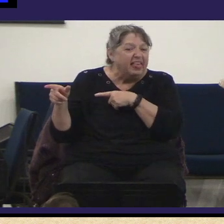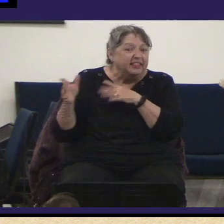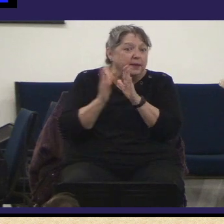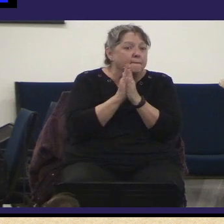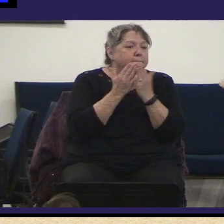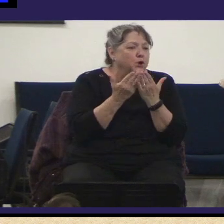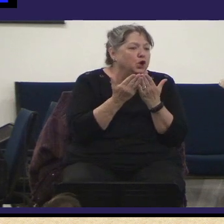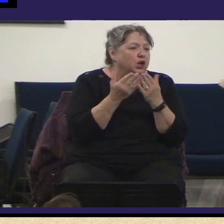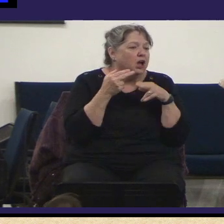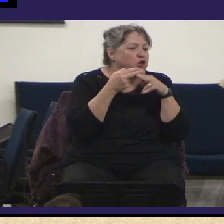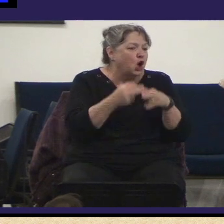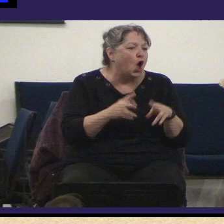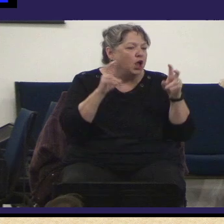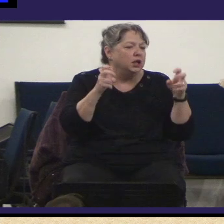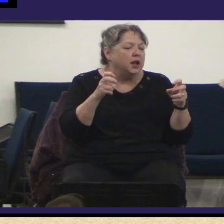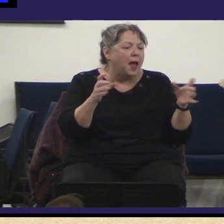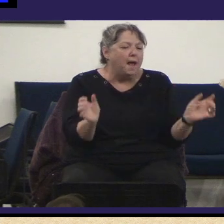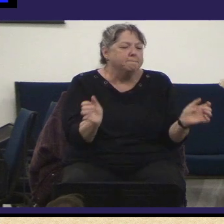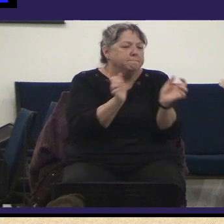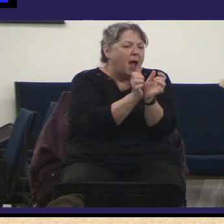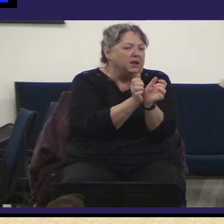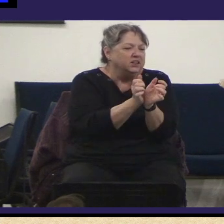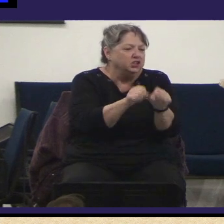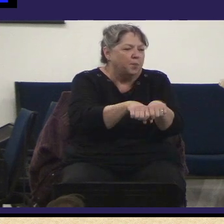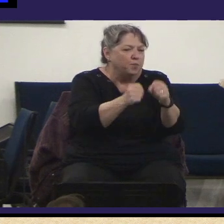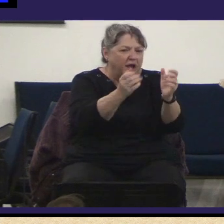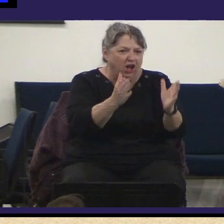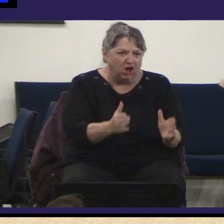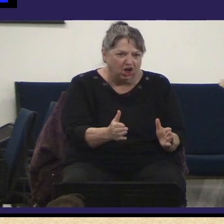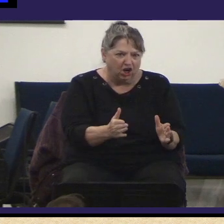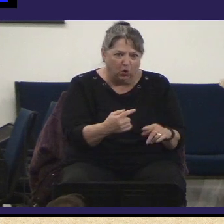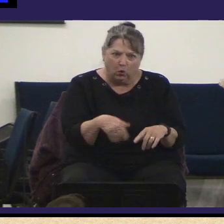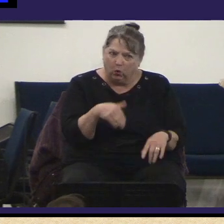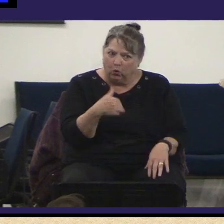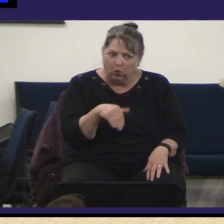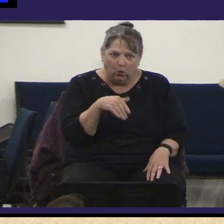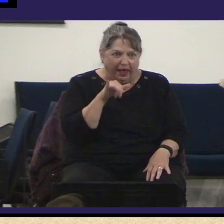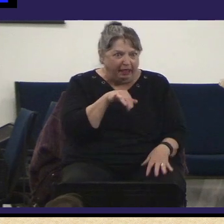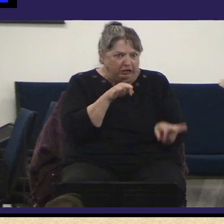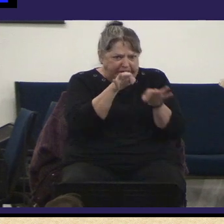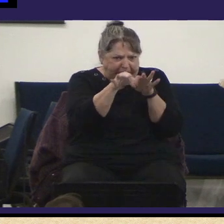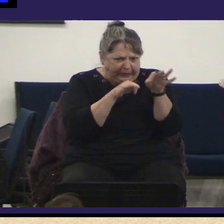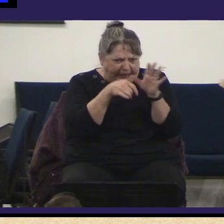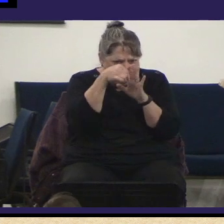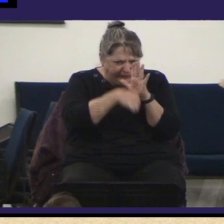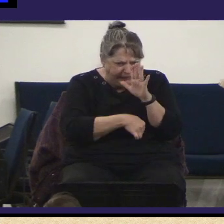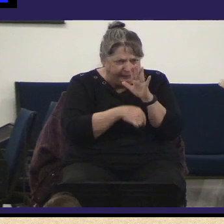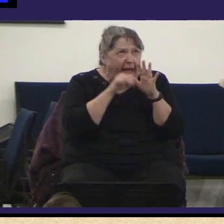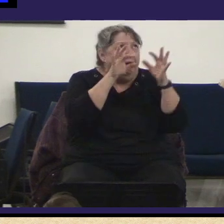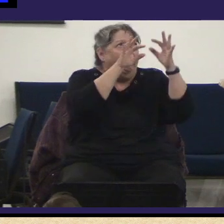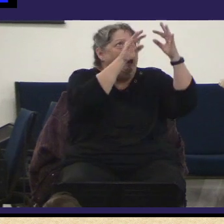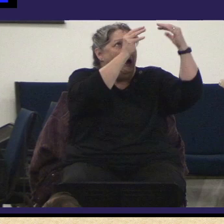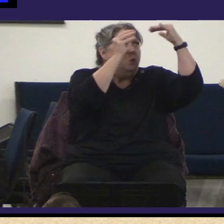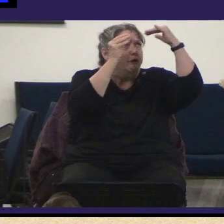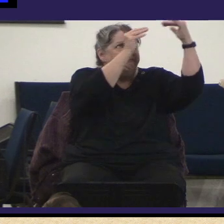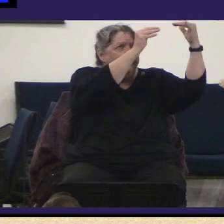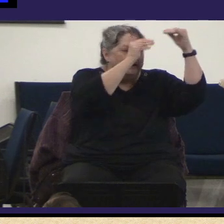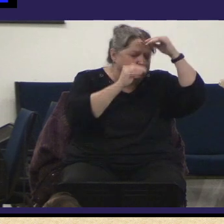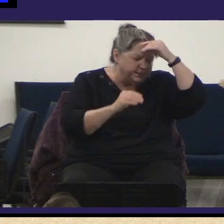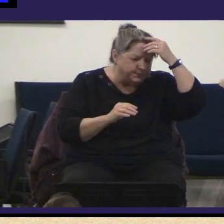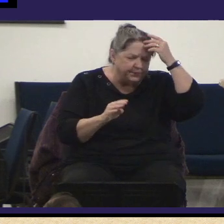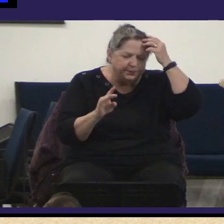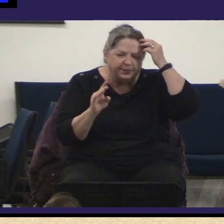I recommend it big time, but pray a lot, for the battle will begin. He says this. He